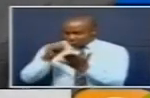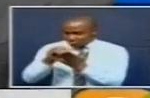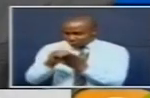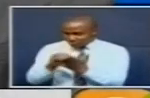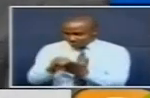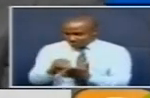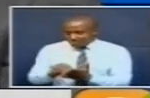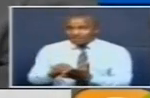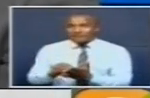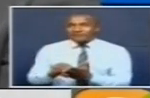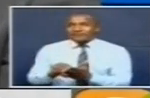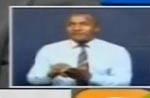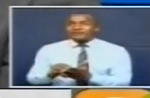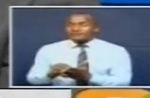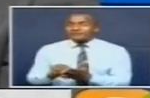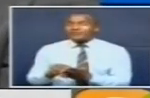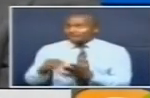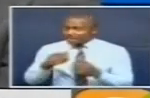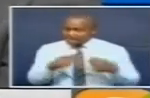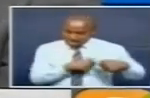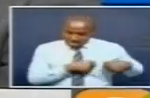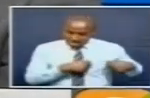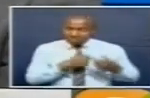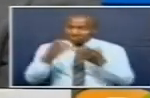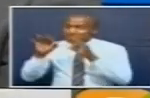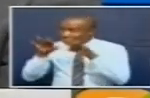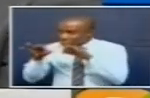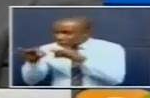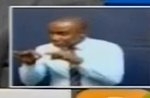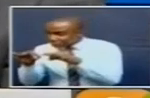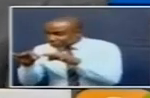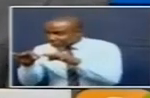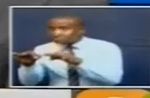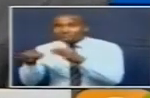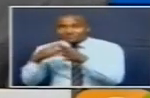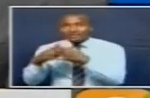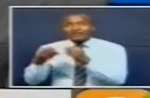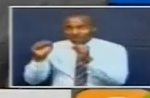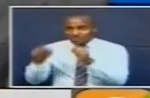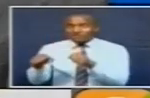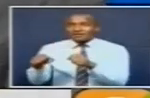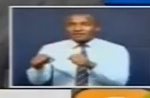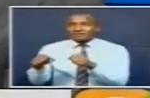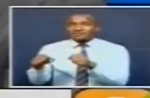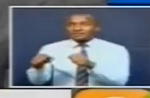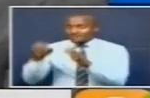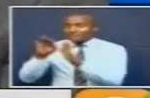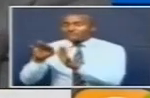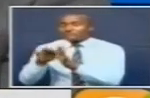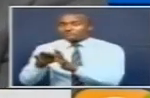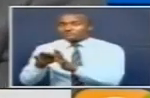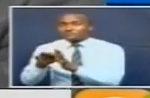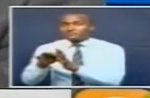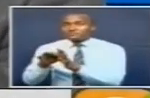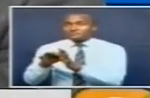the voter, witnessed by the agents in that particular polling station, before you are allowed to vote. And there will be a